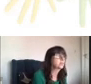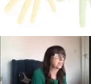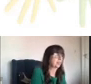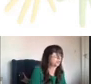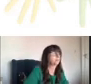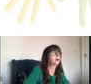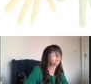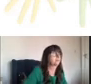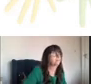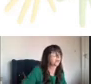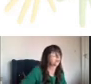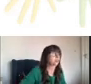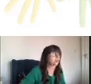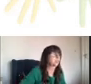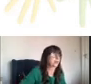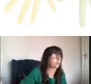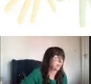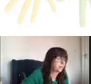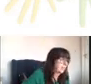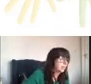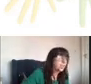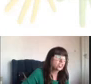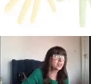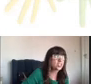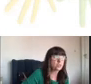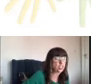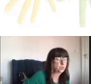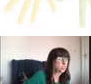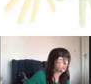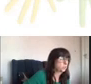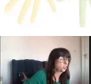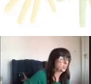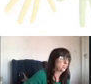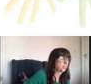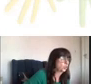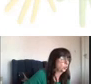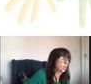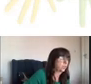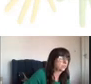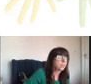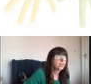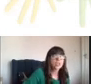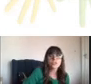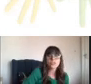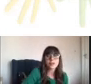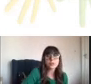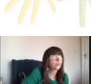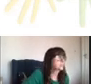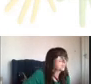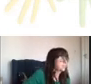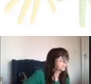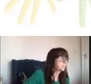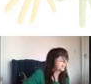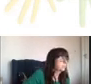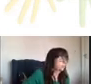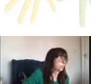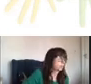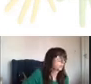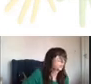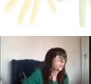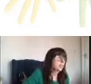you imbibe sound, you imbibe information through sound, basically. So I don't need to go into too much detail, that's your lives. So then we'll move on to